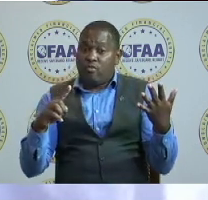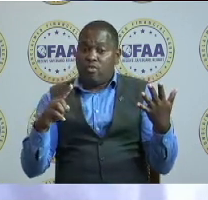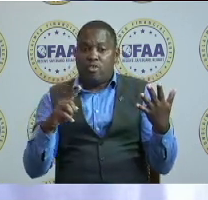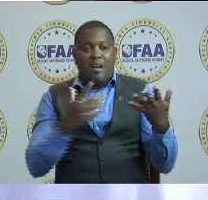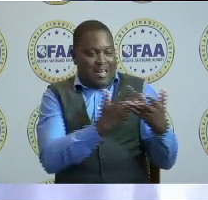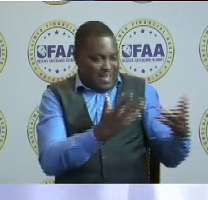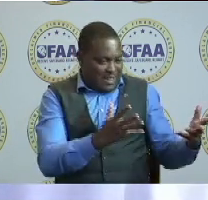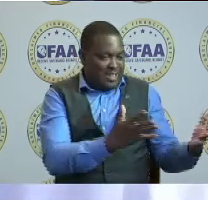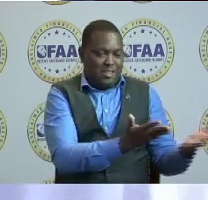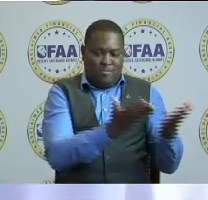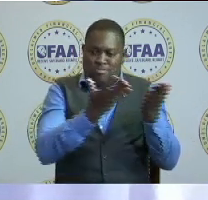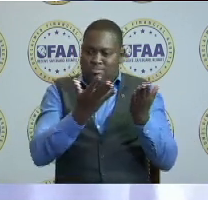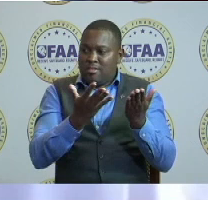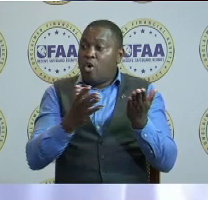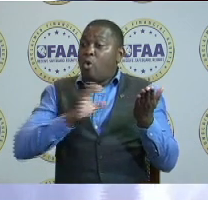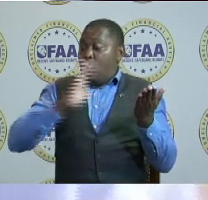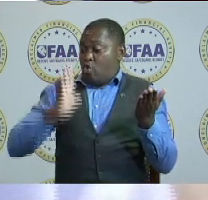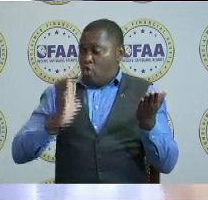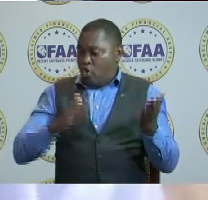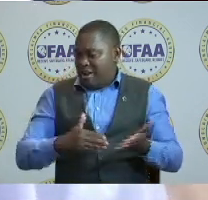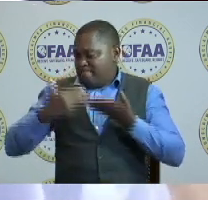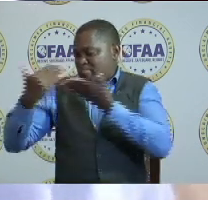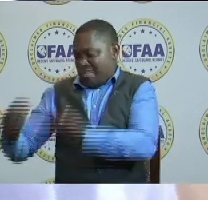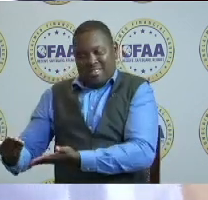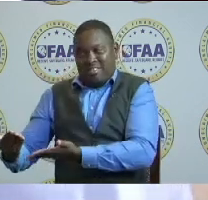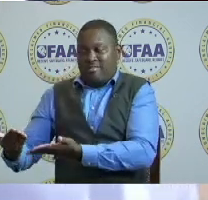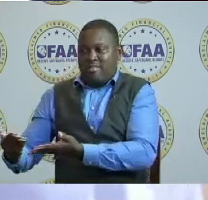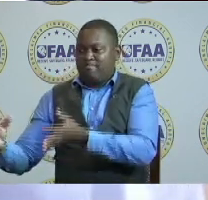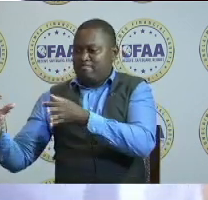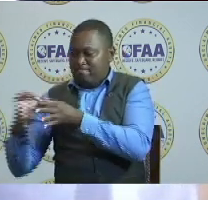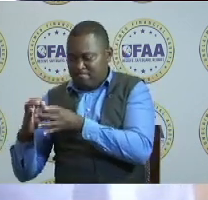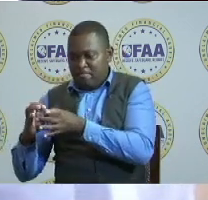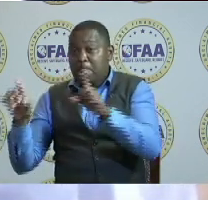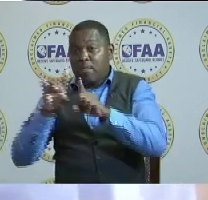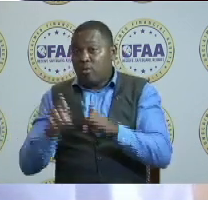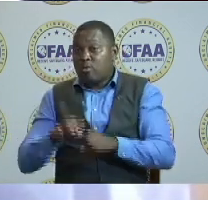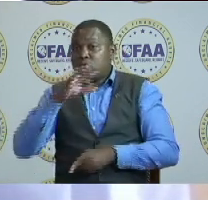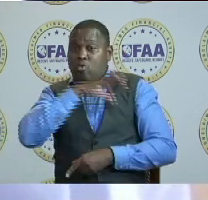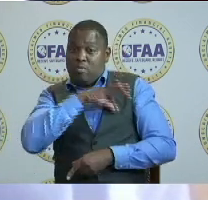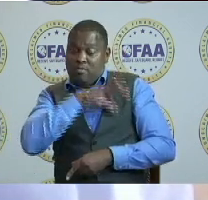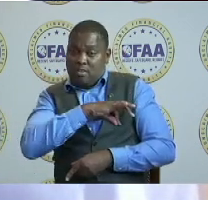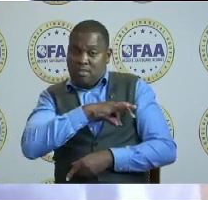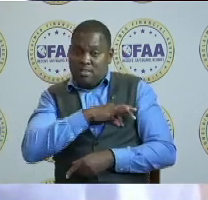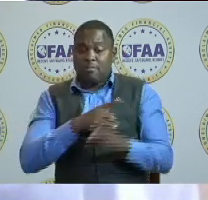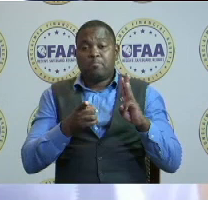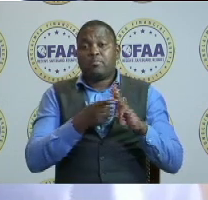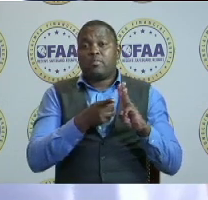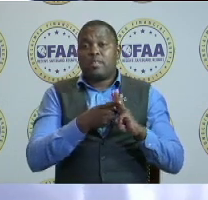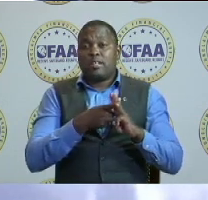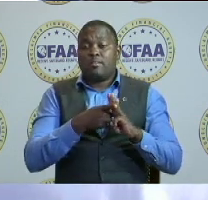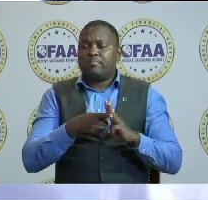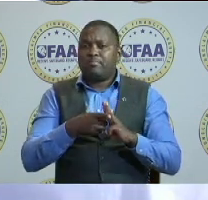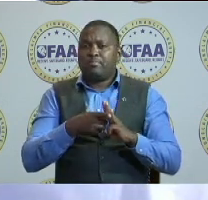reunification of unclaimed financial assets with owners and also beneficiaries. Number three is a